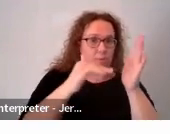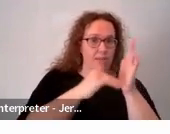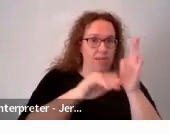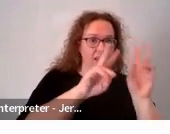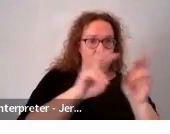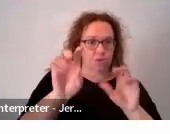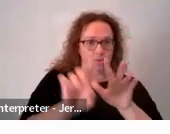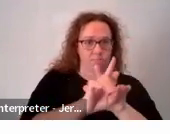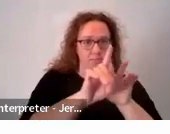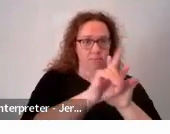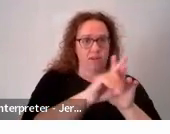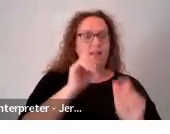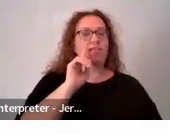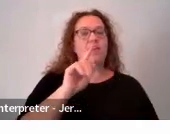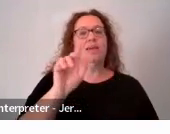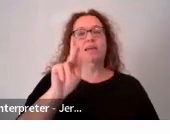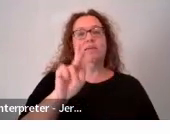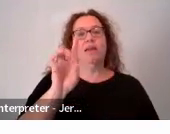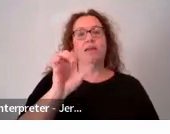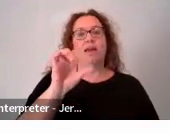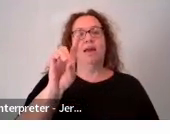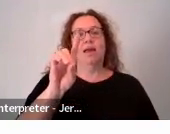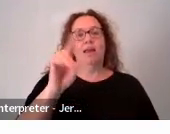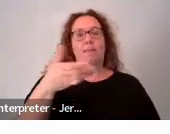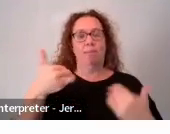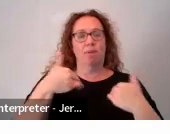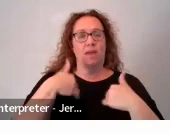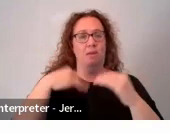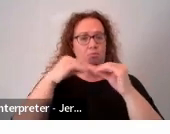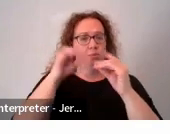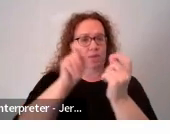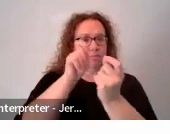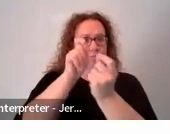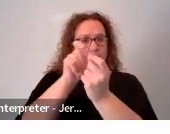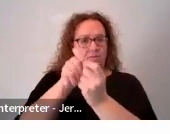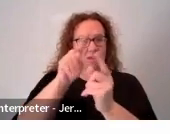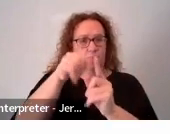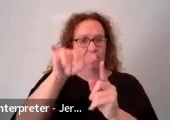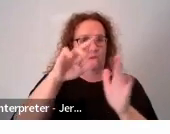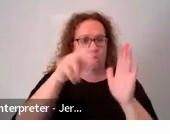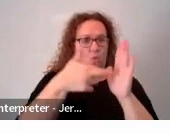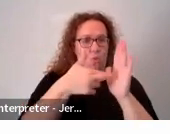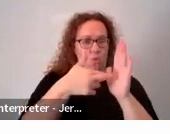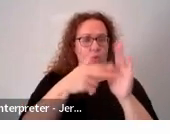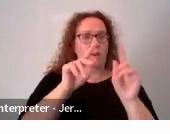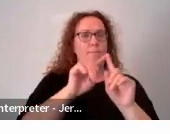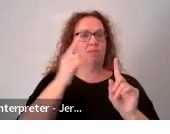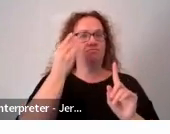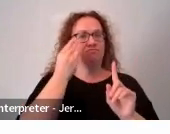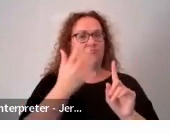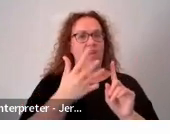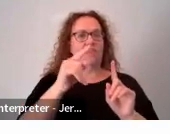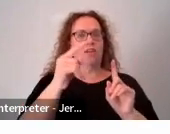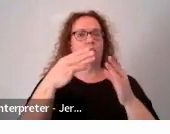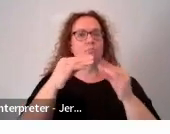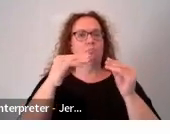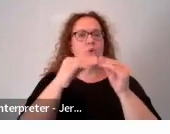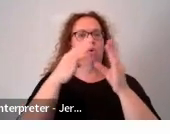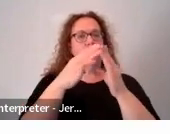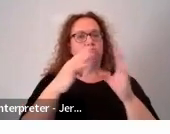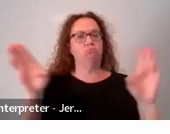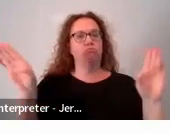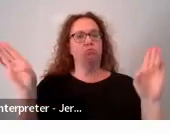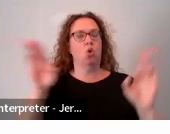that KDADS here might have more specifics to share about that role, but I'll just add again that this is part of a broader quality